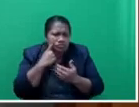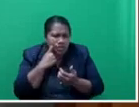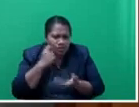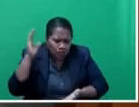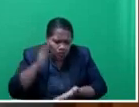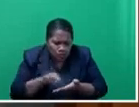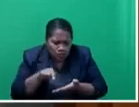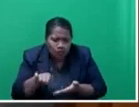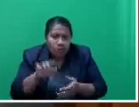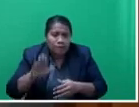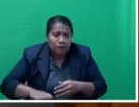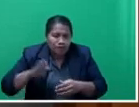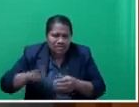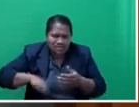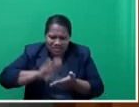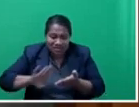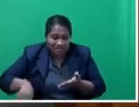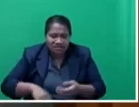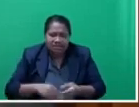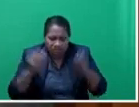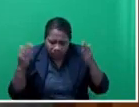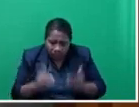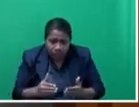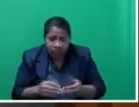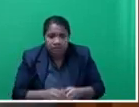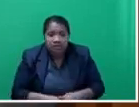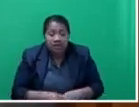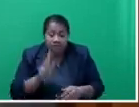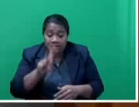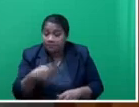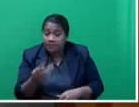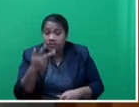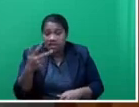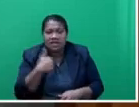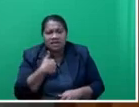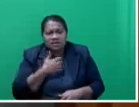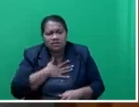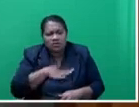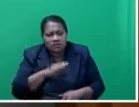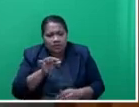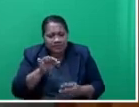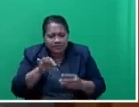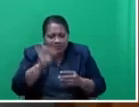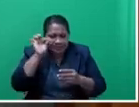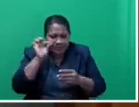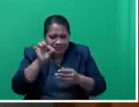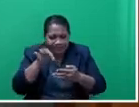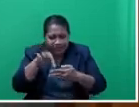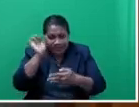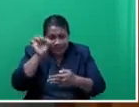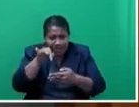alleviation. And also, Honorable Speaker, on page 8, I'd just like to touch on this to enhance